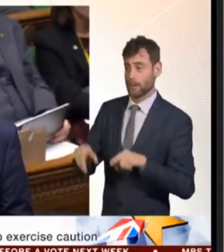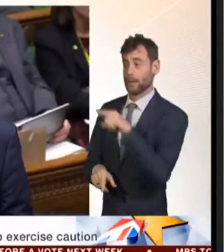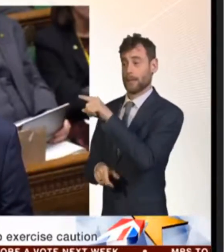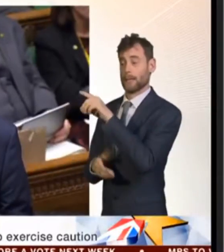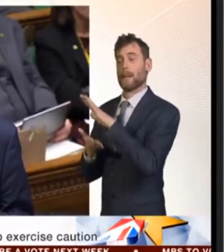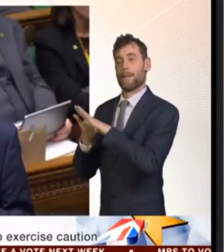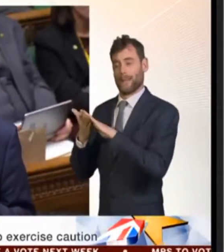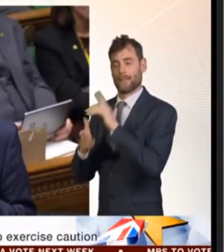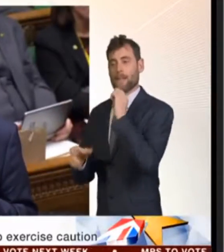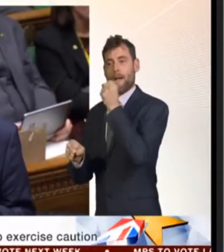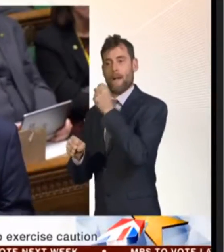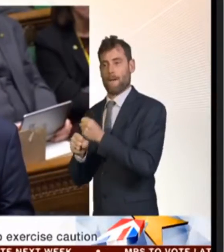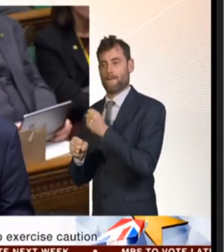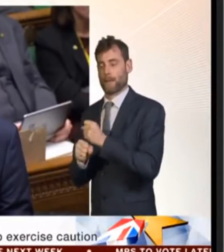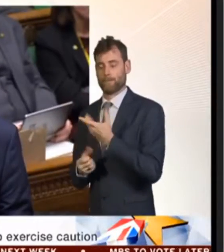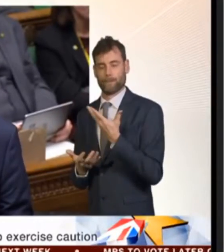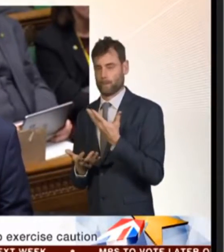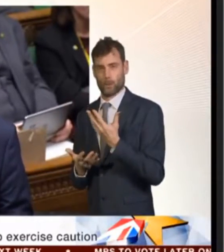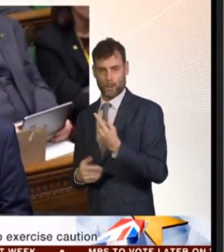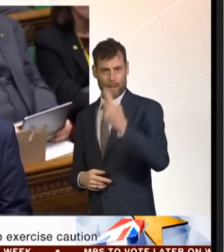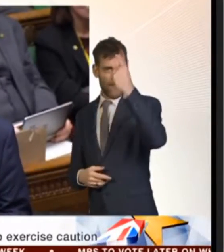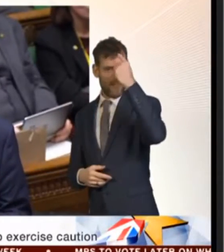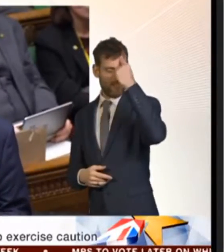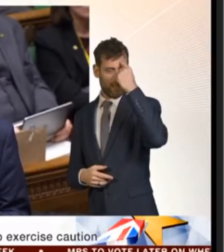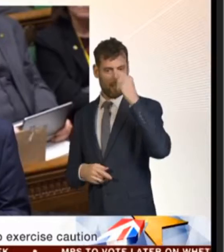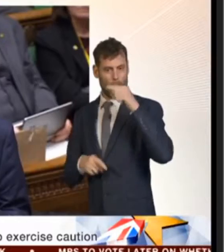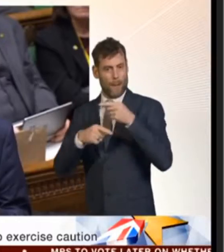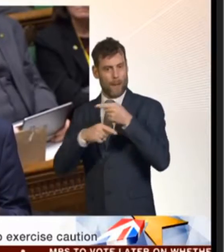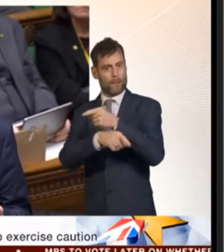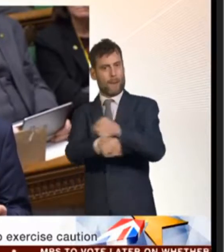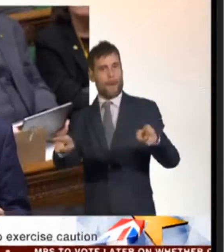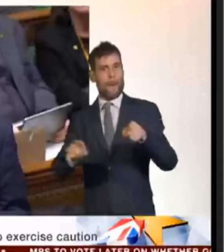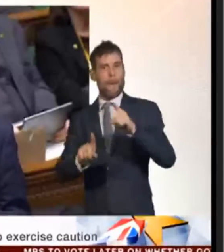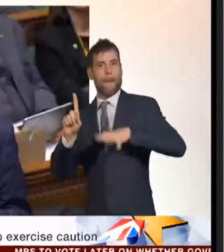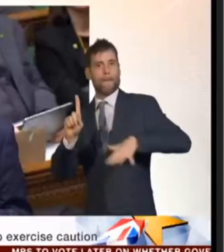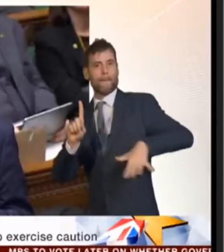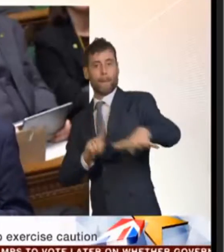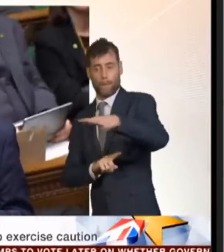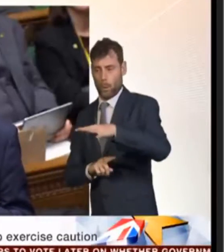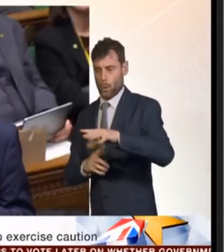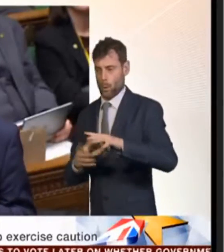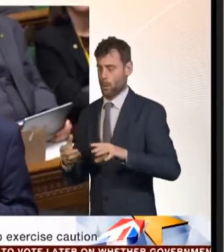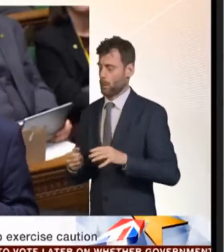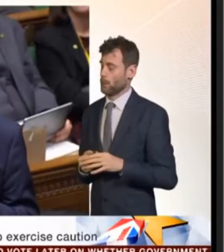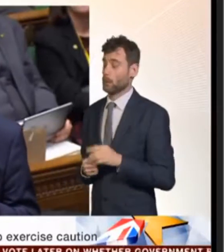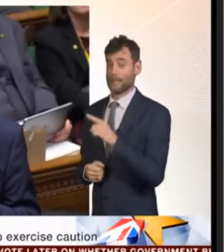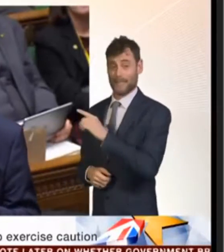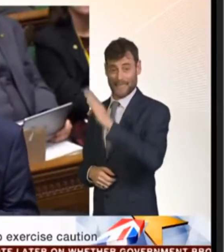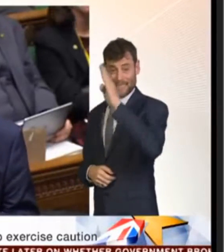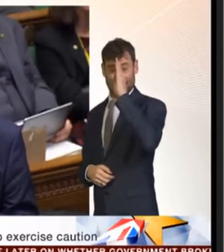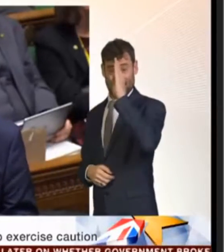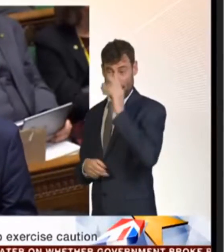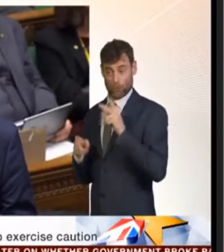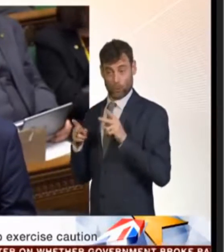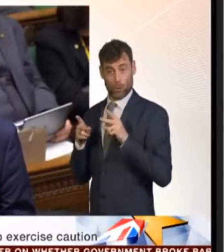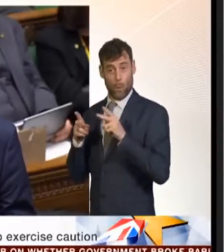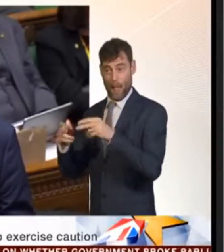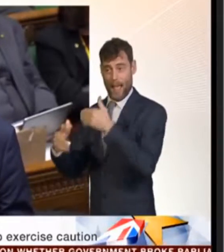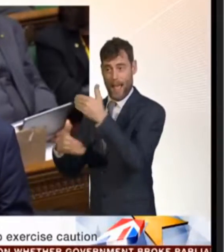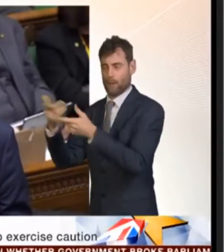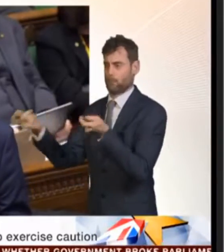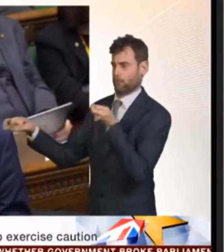in contempt of the people, and it is a government that has already taken a dangerous step down the road from democracy